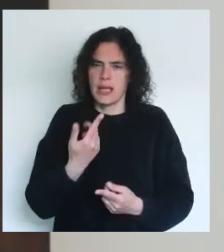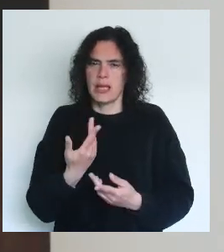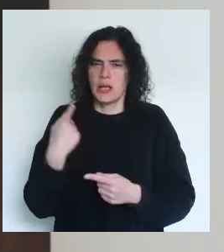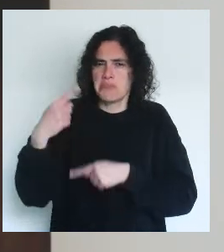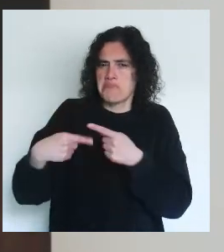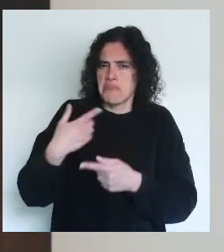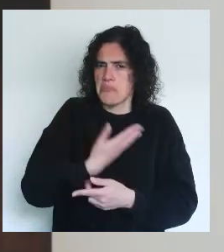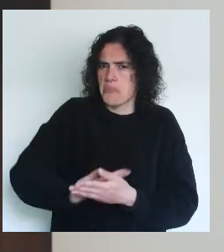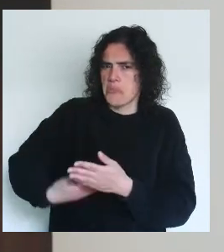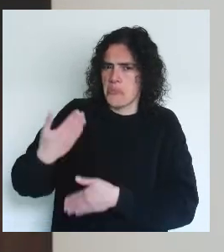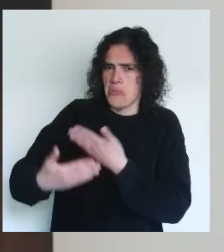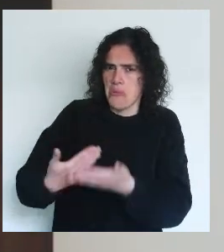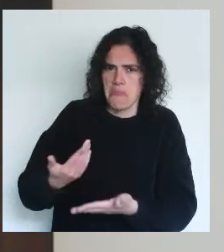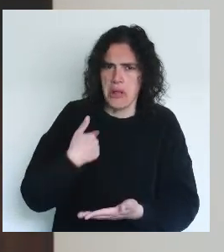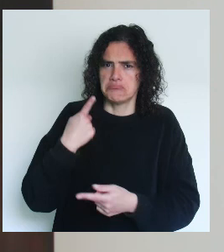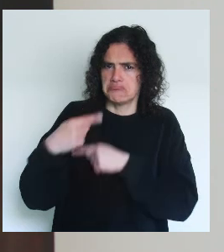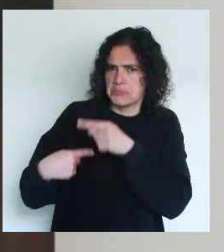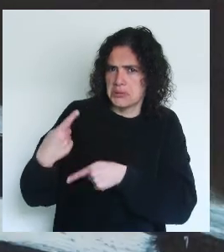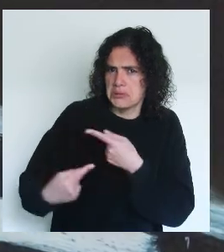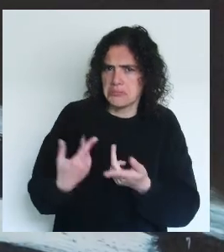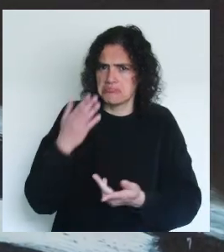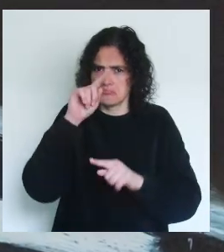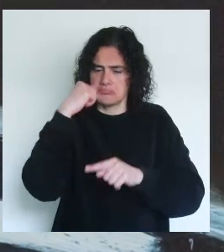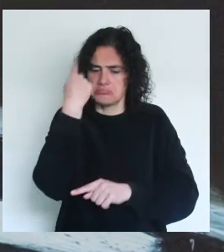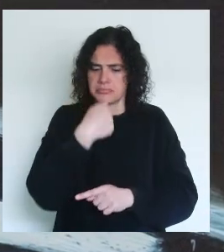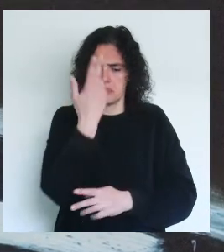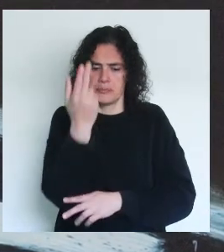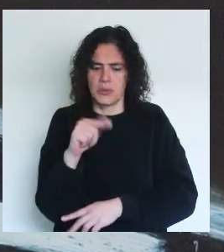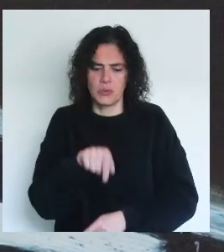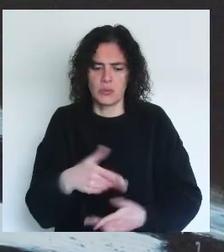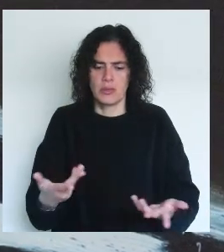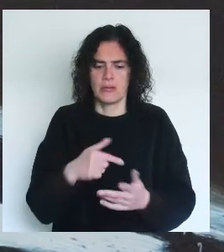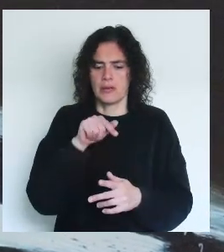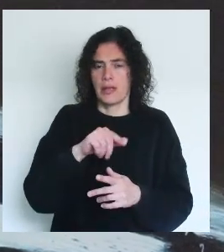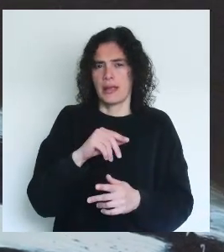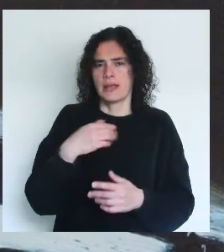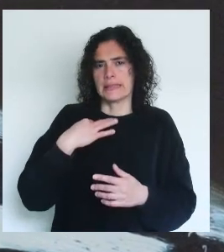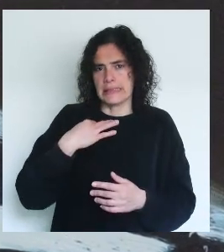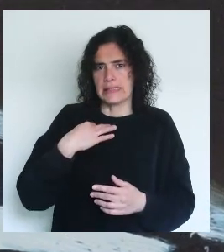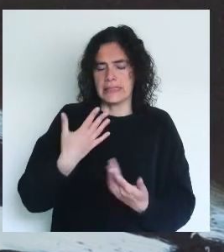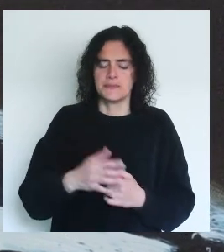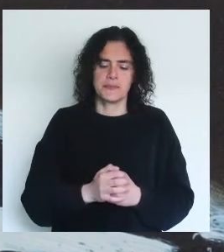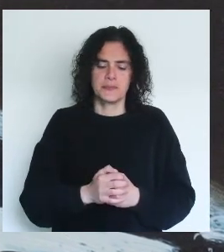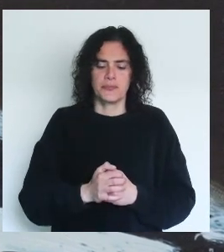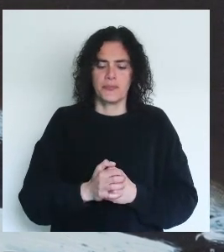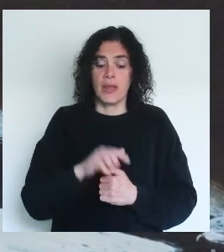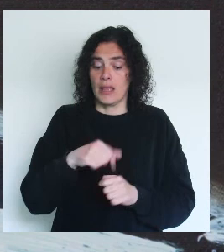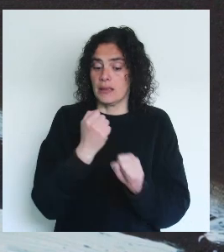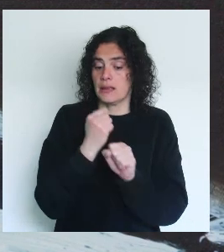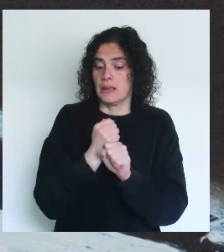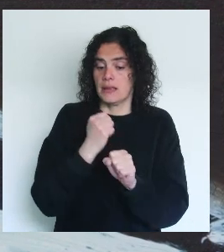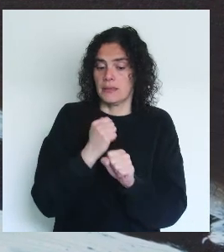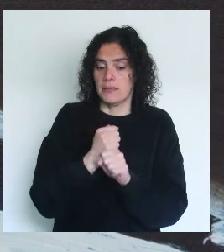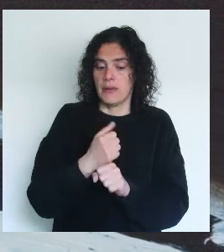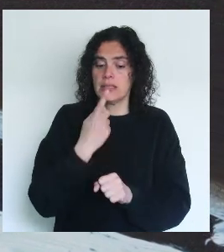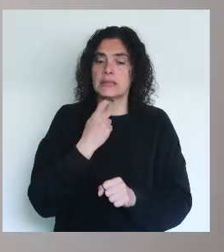very conventional portrait, a very traditional portrait. It's painting. It's on canvas. It's a work